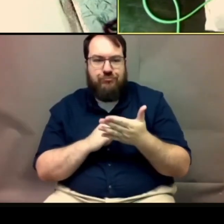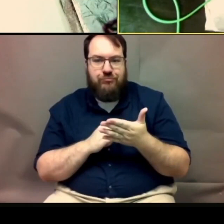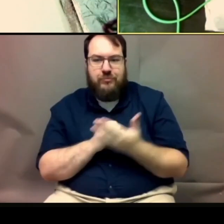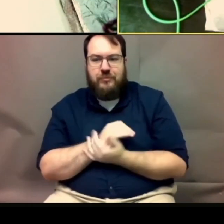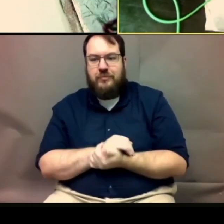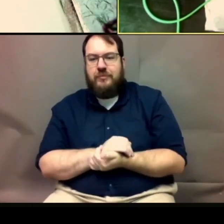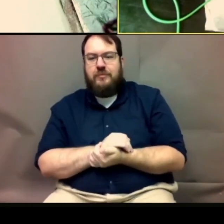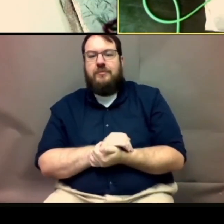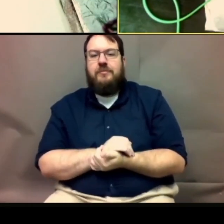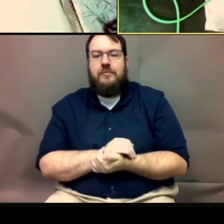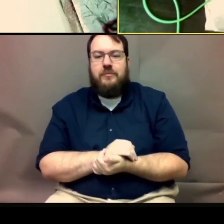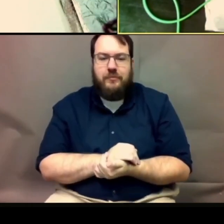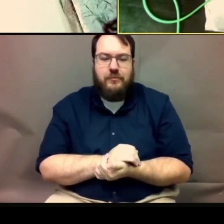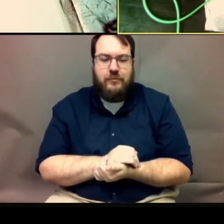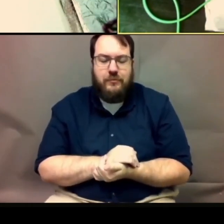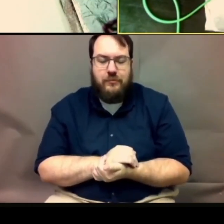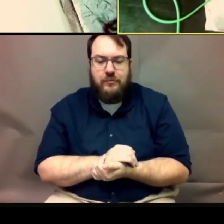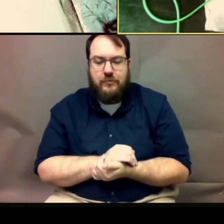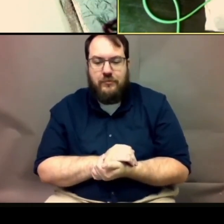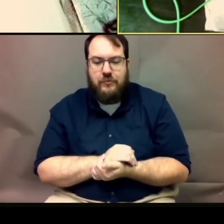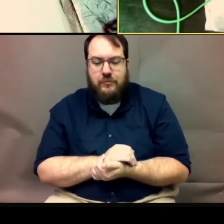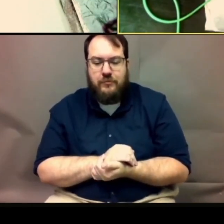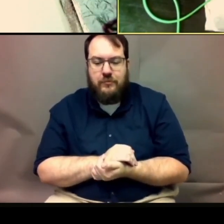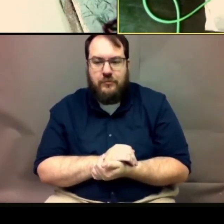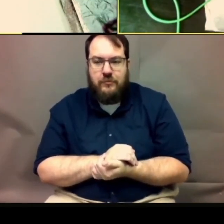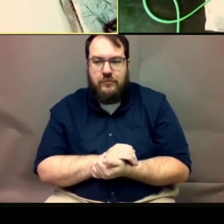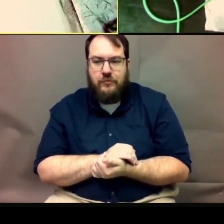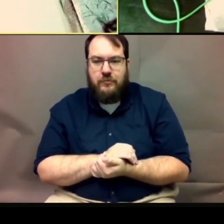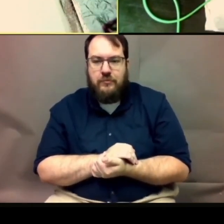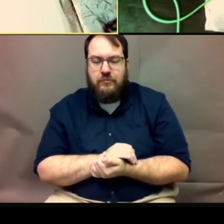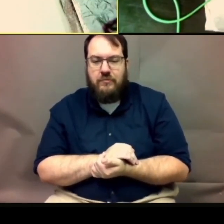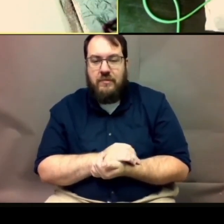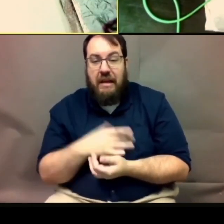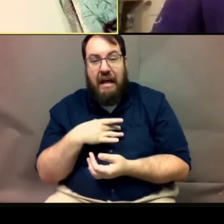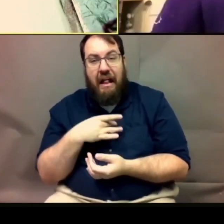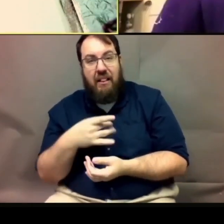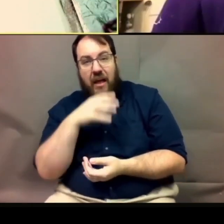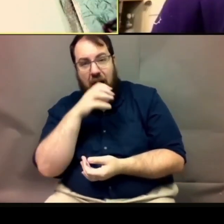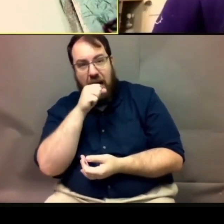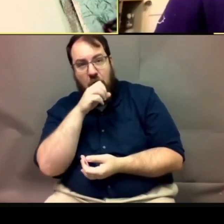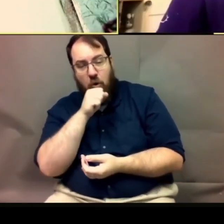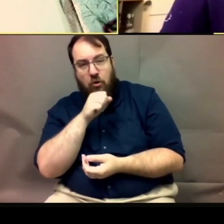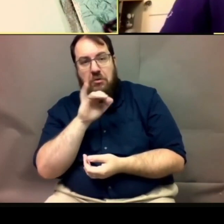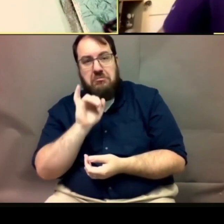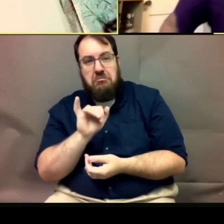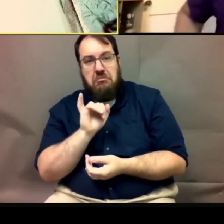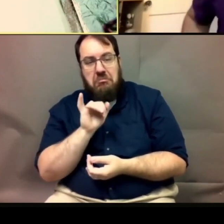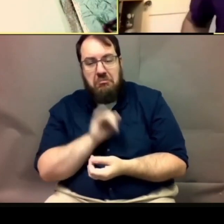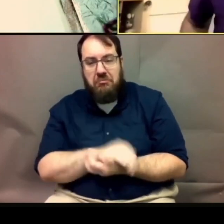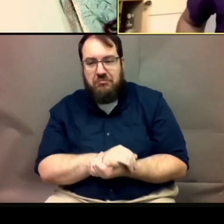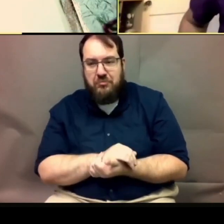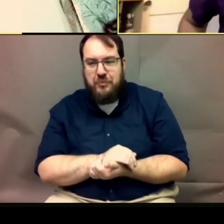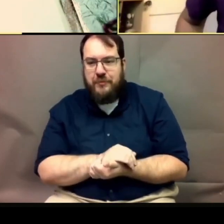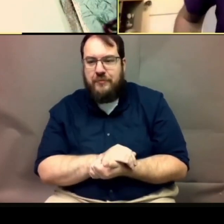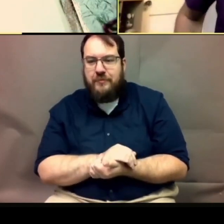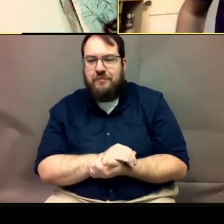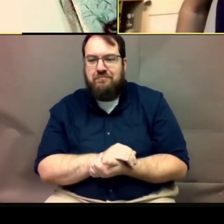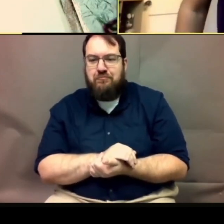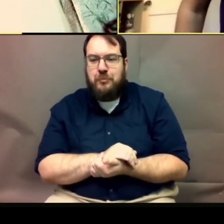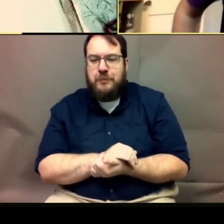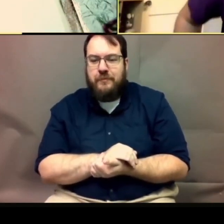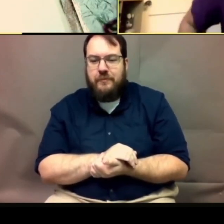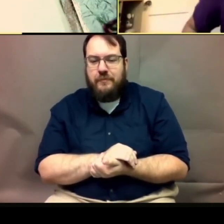I like orange sketch. Thanks. I'm